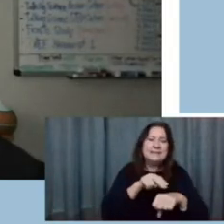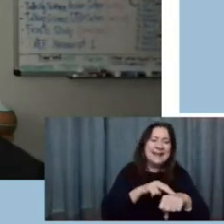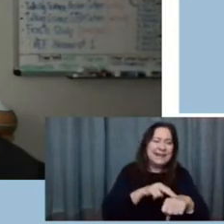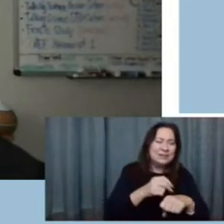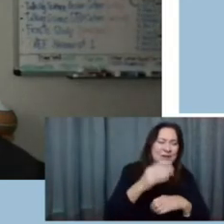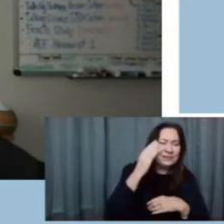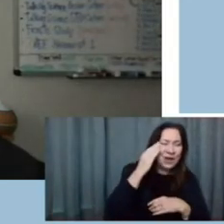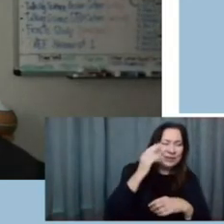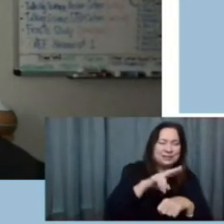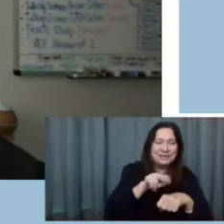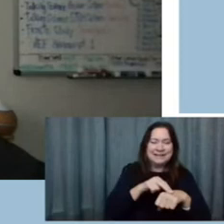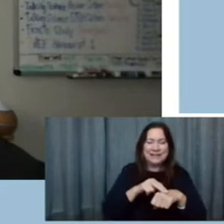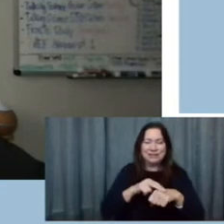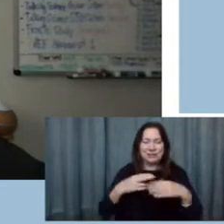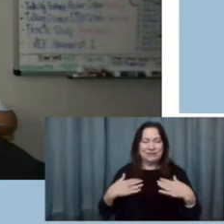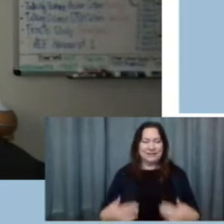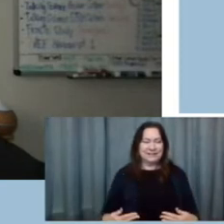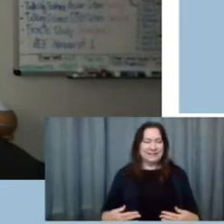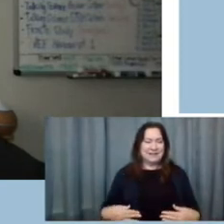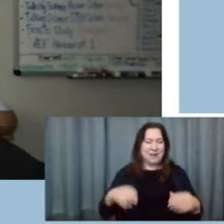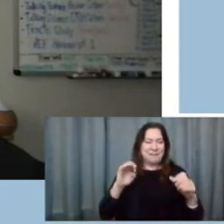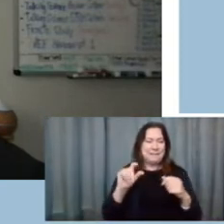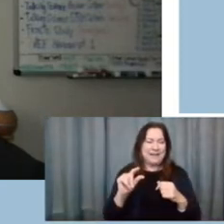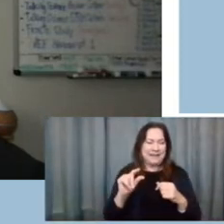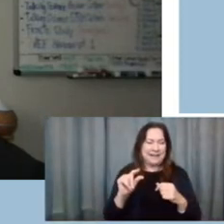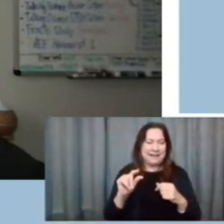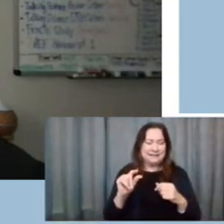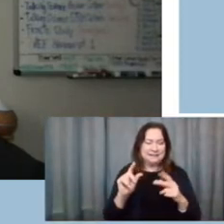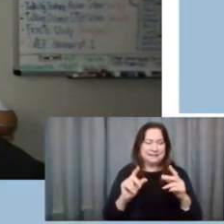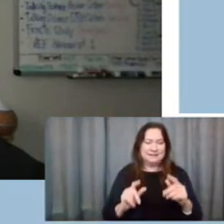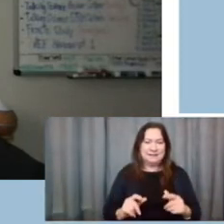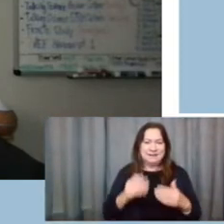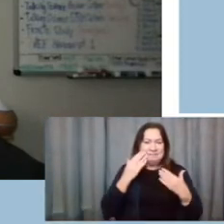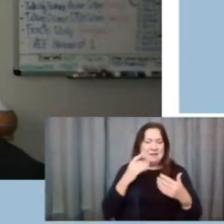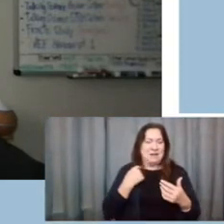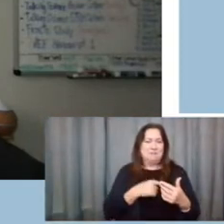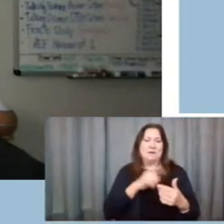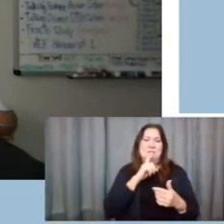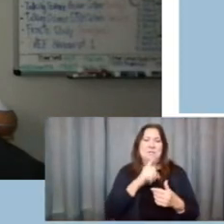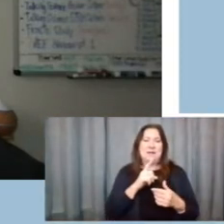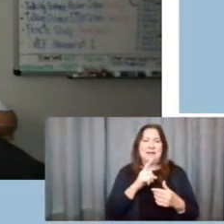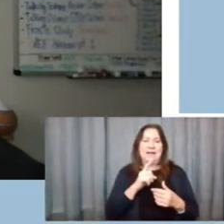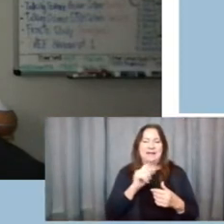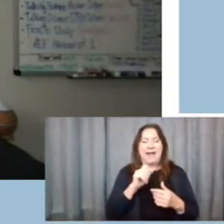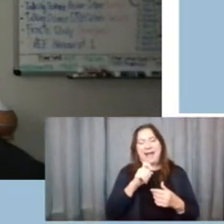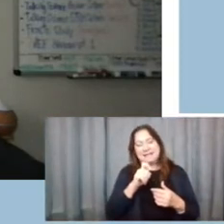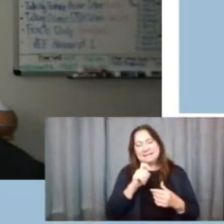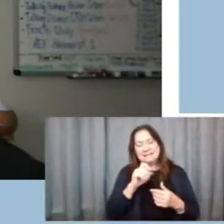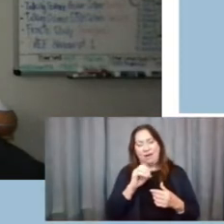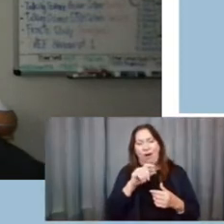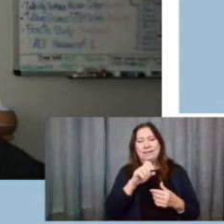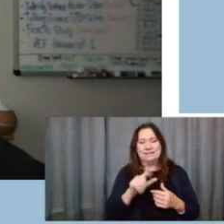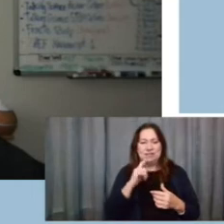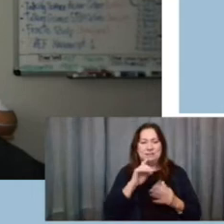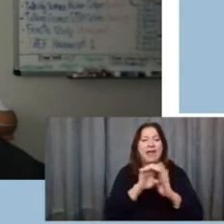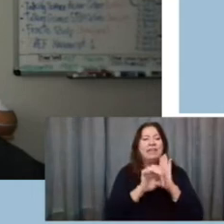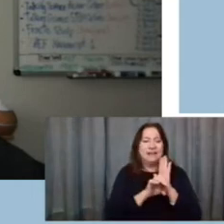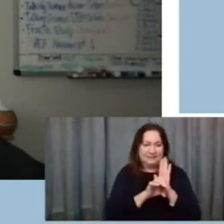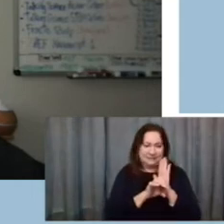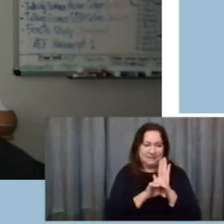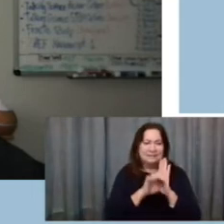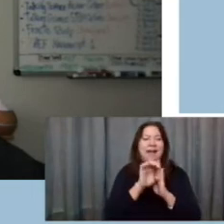of being. But I don't know if we've yet tackled the idea of axiology, which is that the ethics of what we